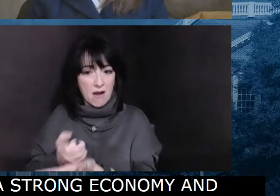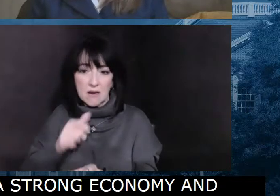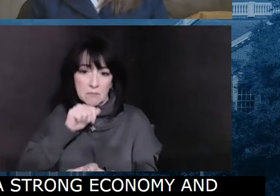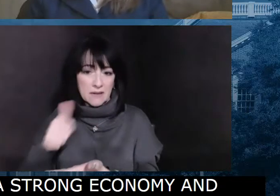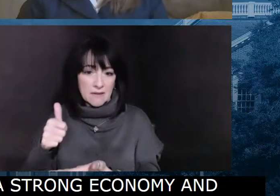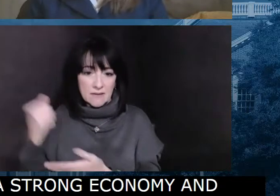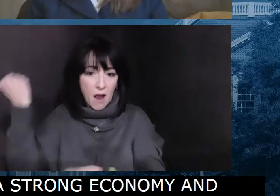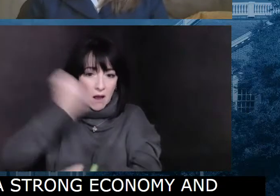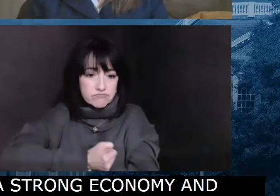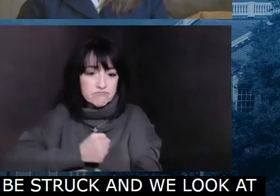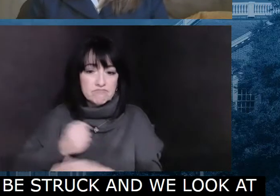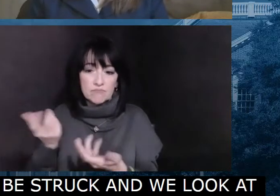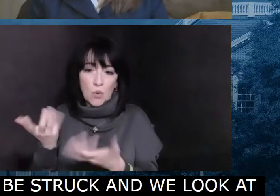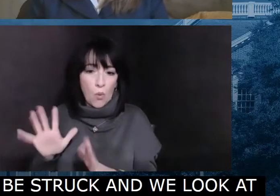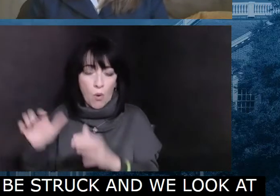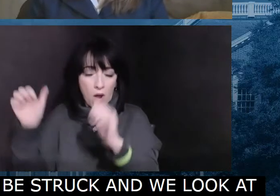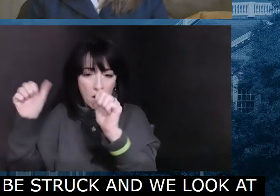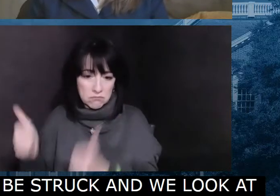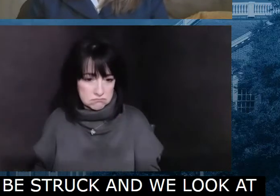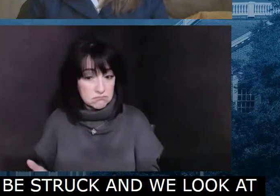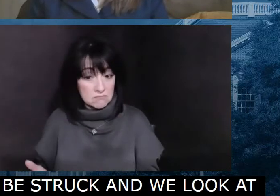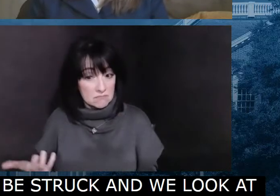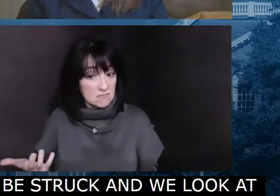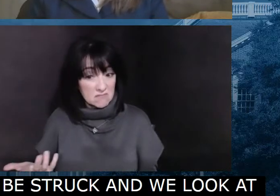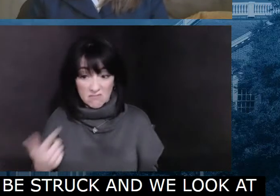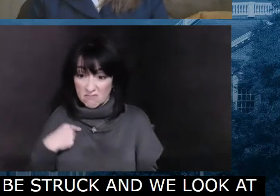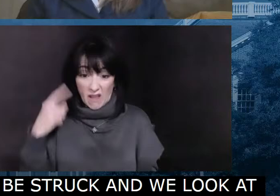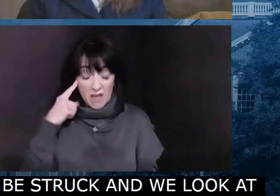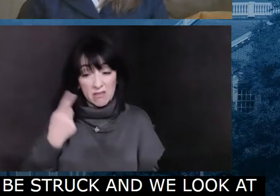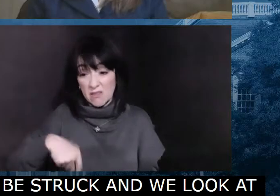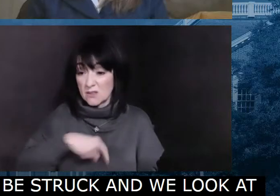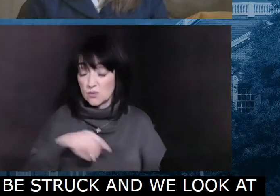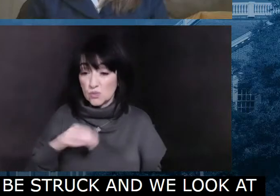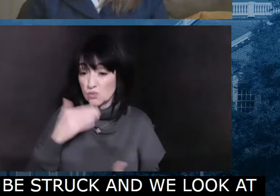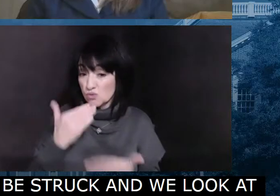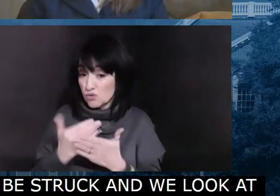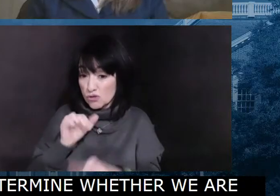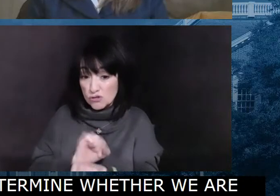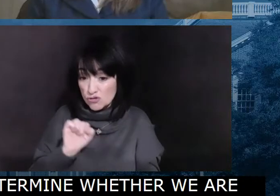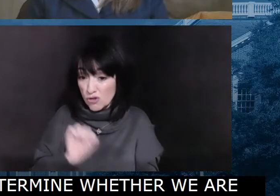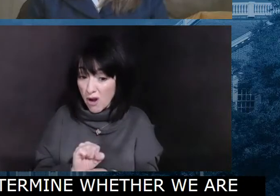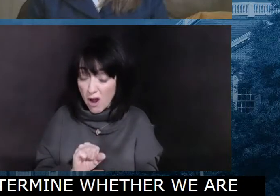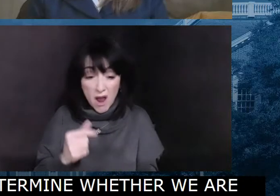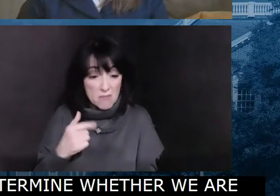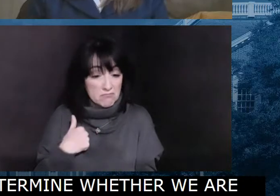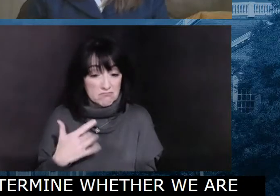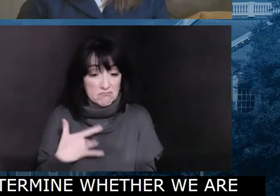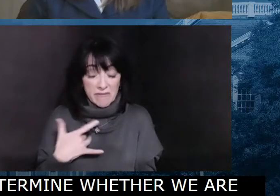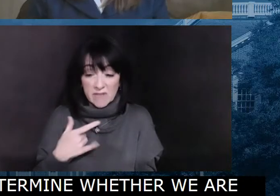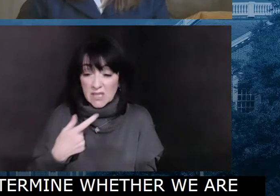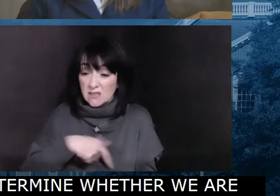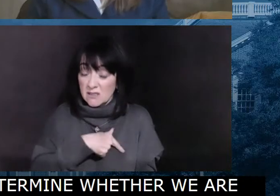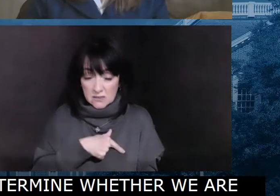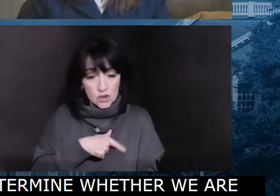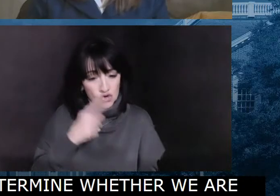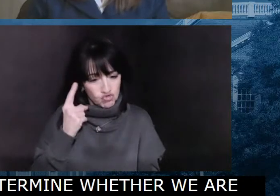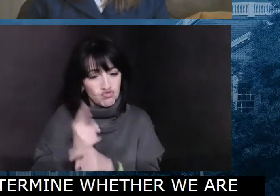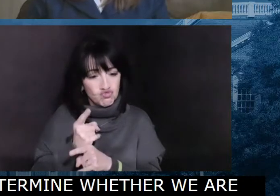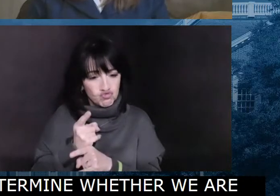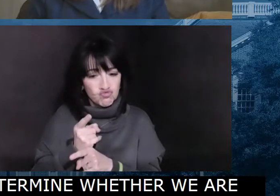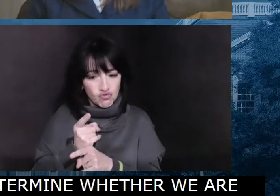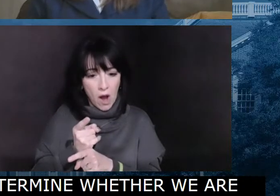direction or not. We're clearly headed in the right direction, although, as Dr. Rattay says, there were some hot spots